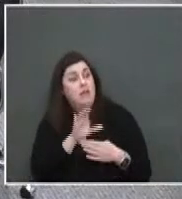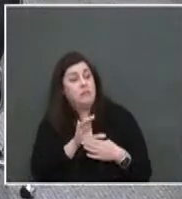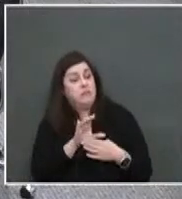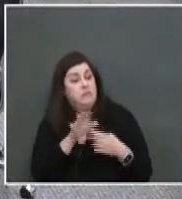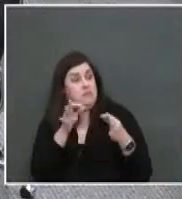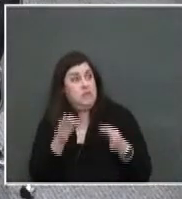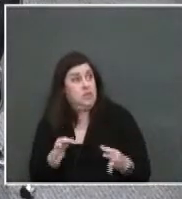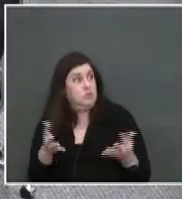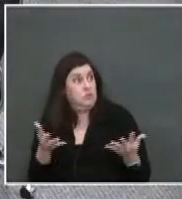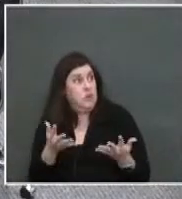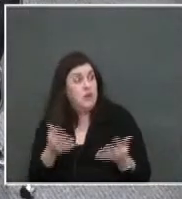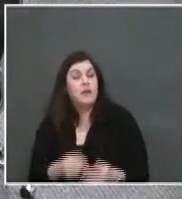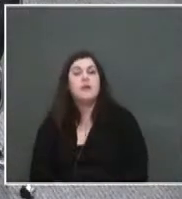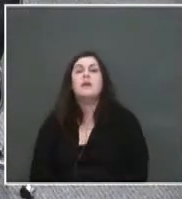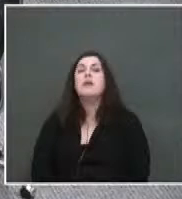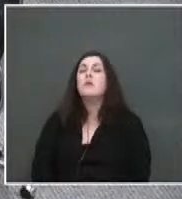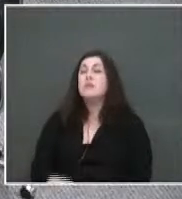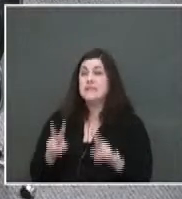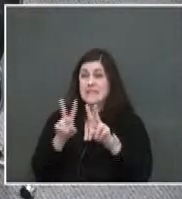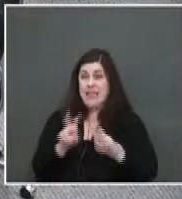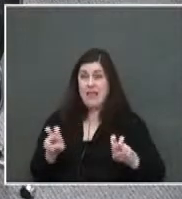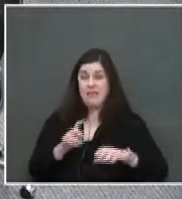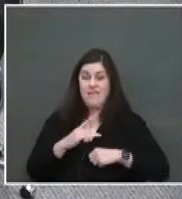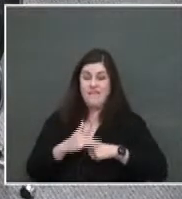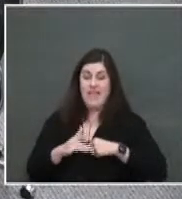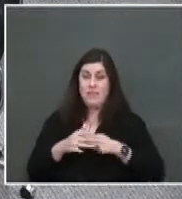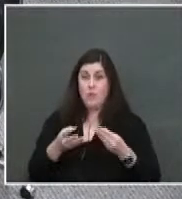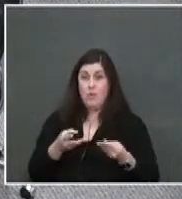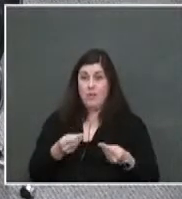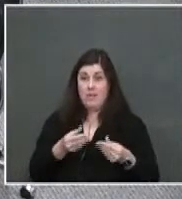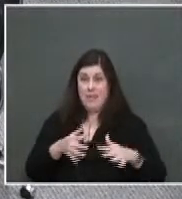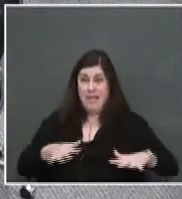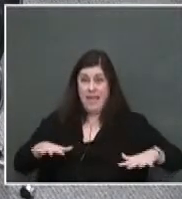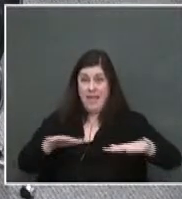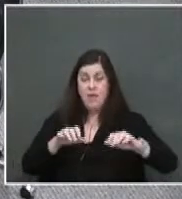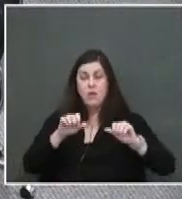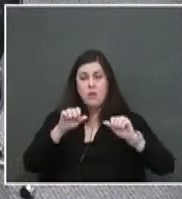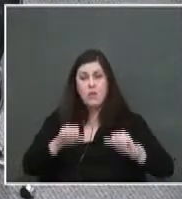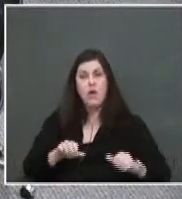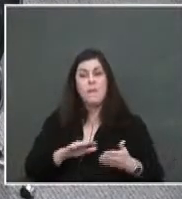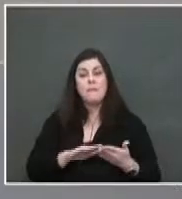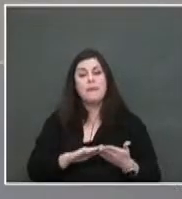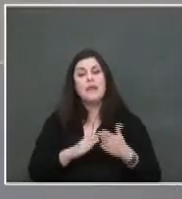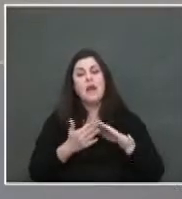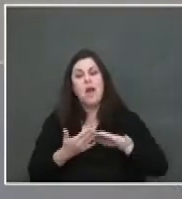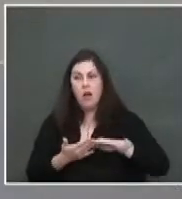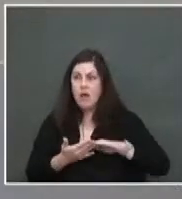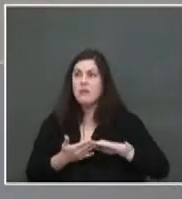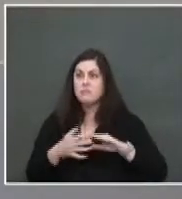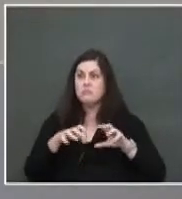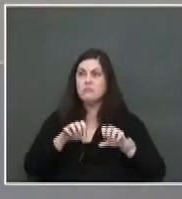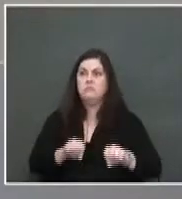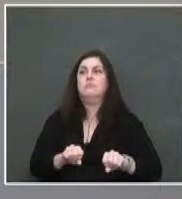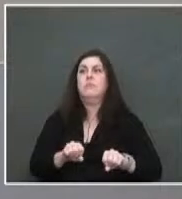on that? We did an analysis of available land that could potentially be used